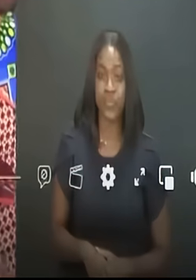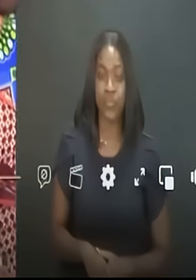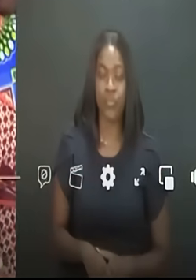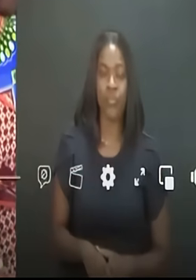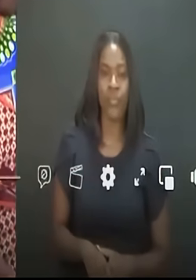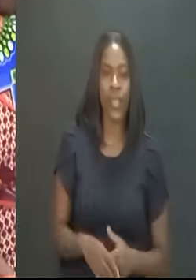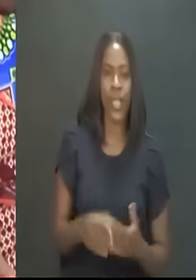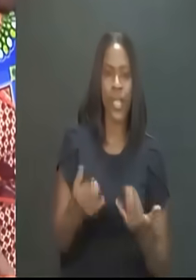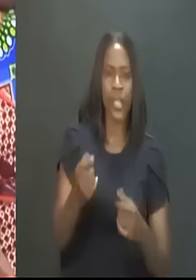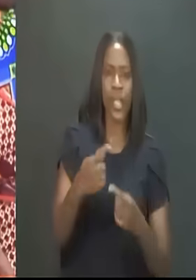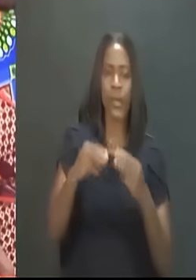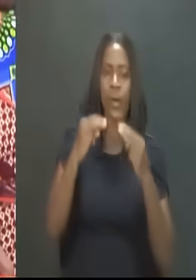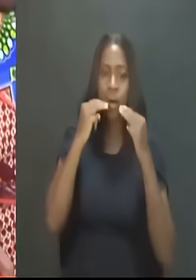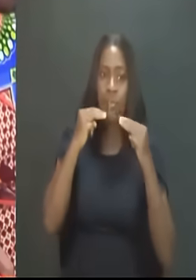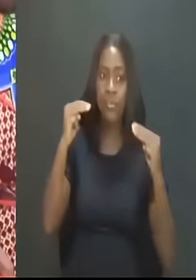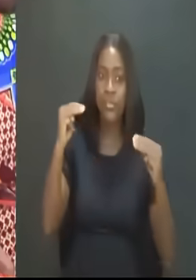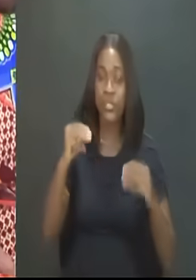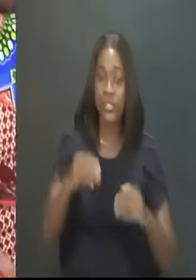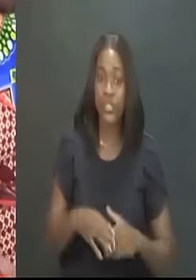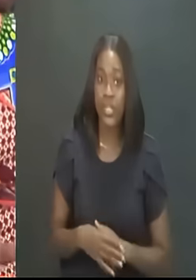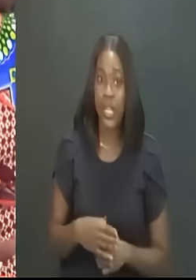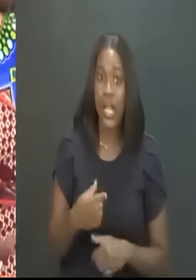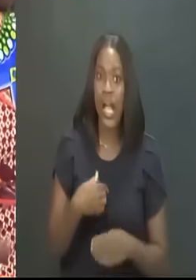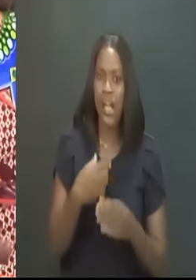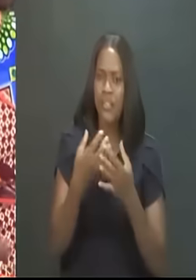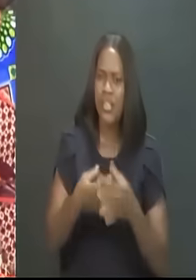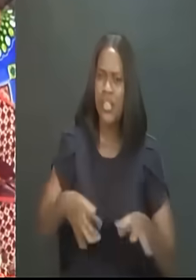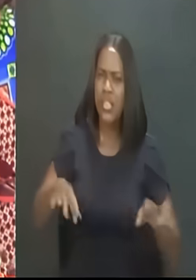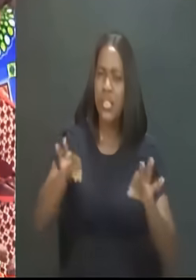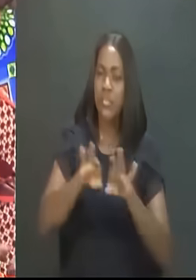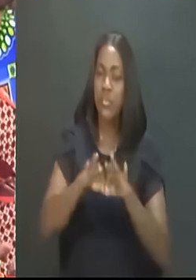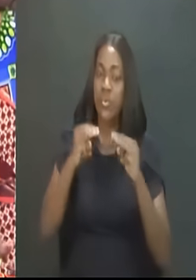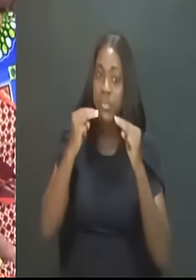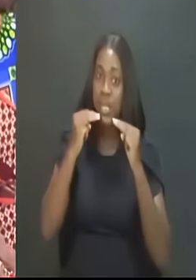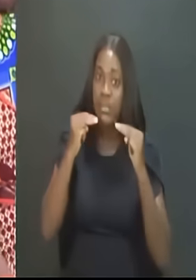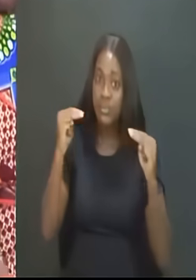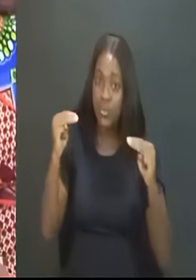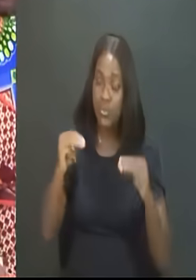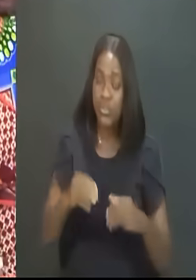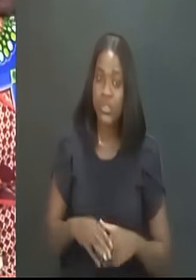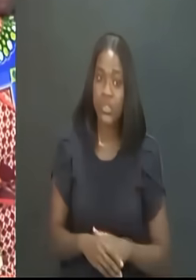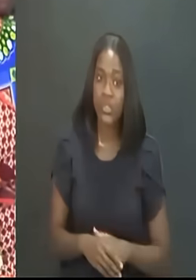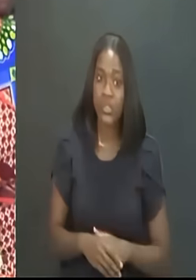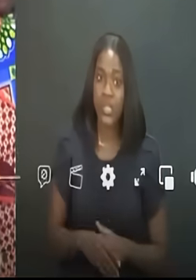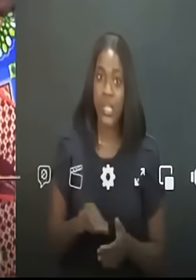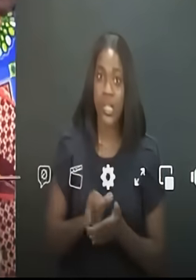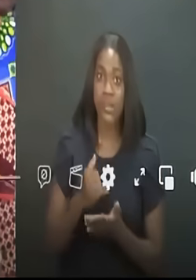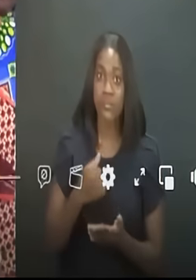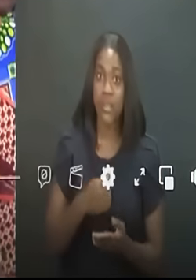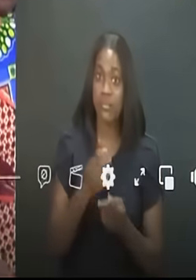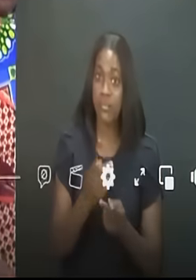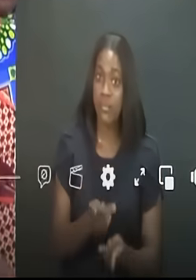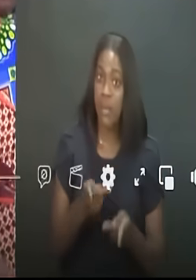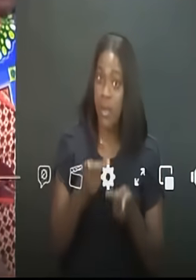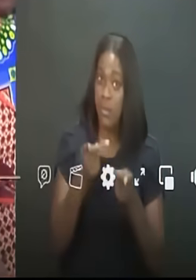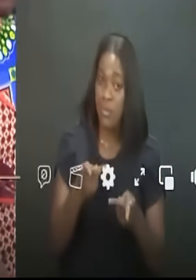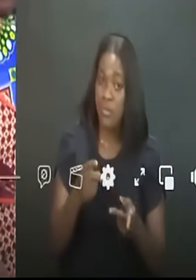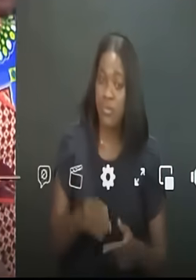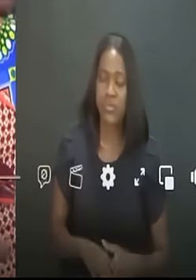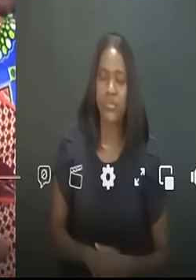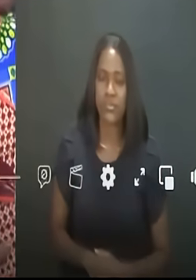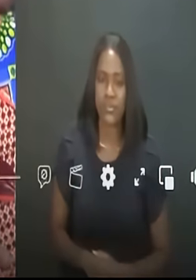this important motion that I moved. Mr. Speaker, it was